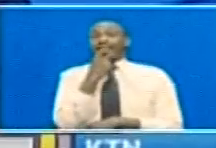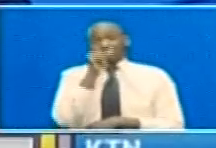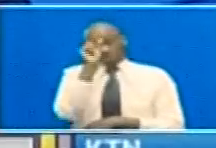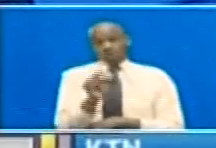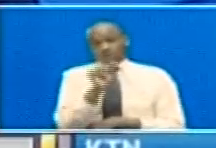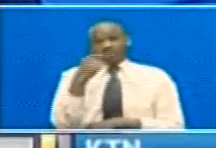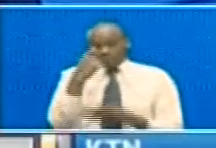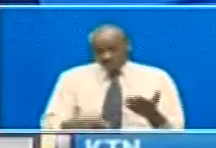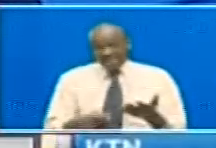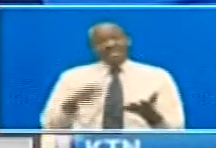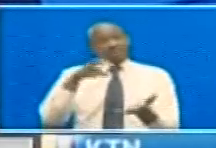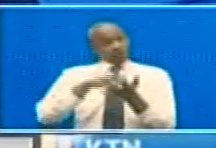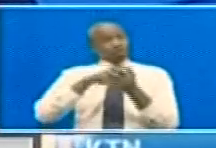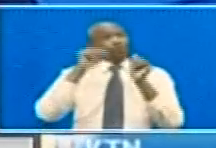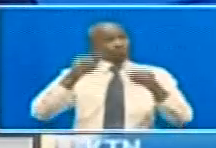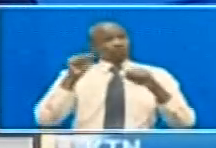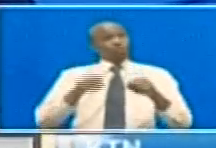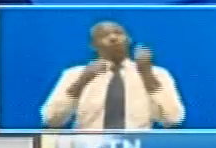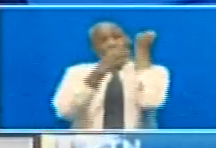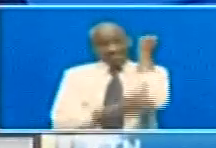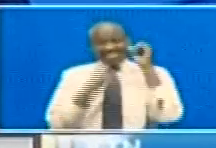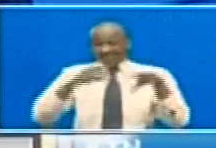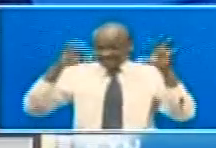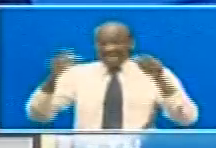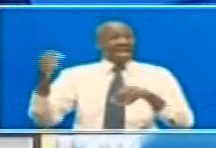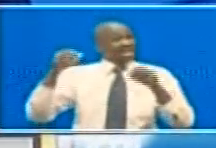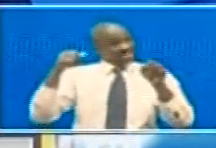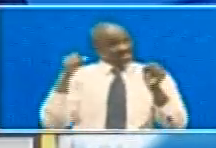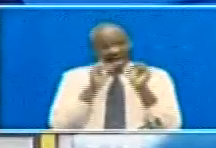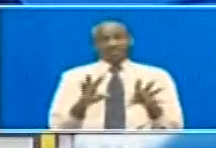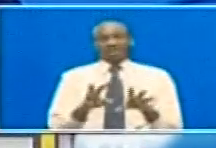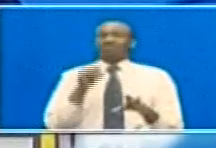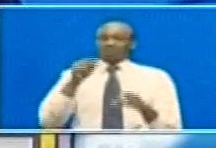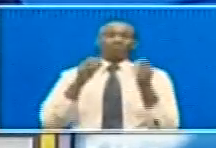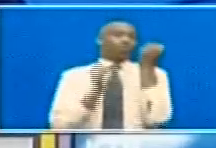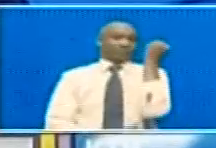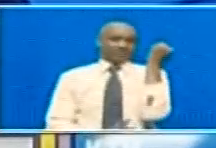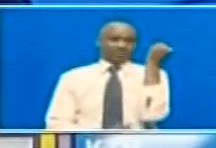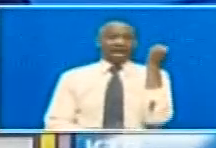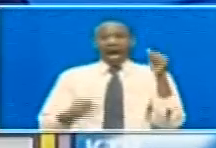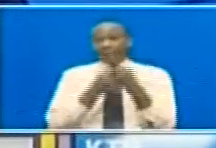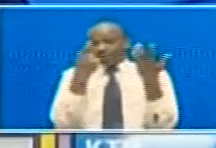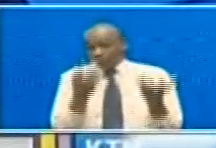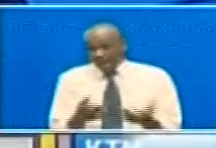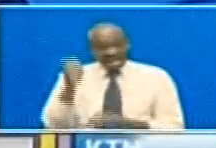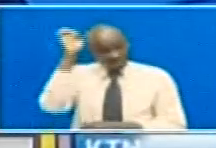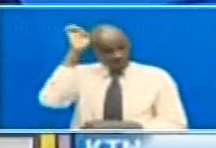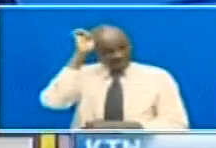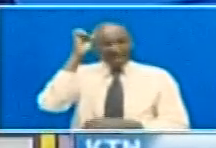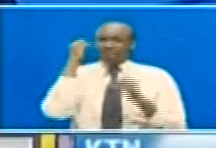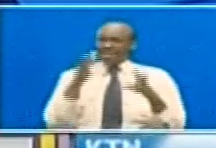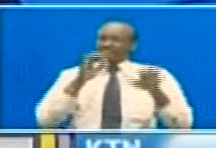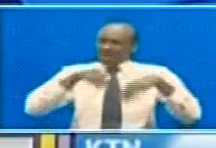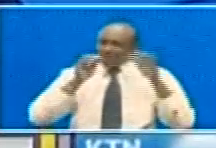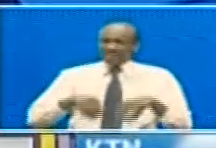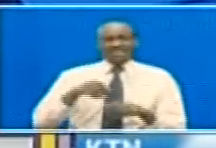the situation is likely to worsen if the rains continue to fail. However, it is a different story in Eldoret, where farmers are counting losses